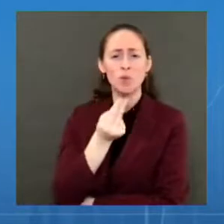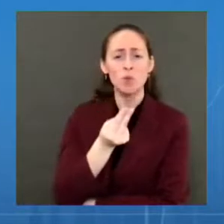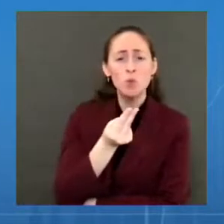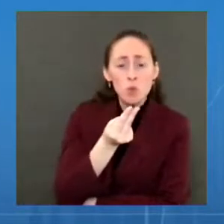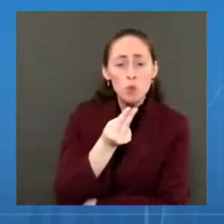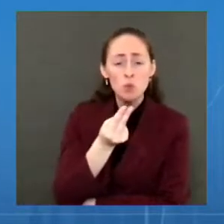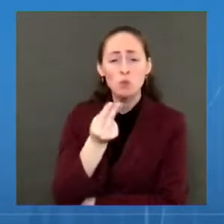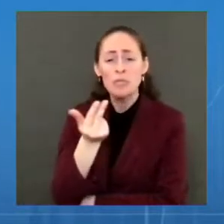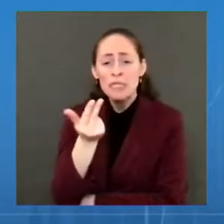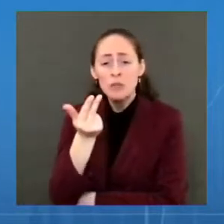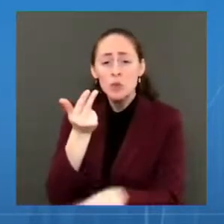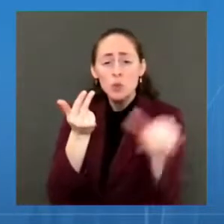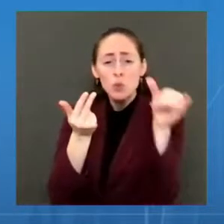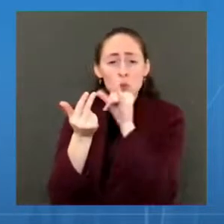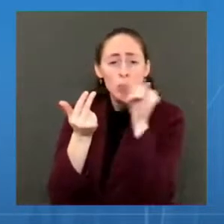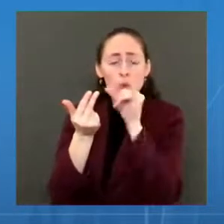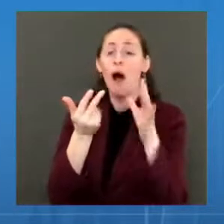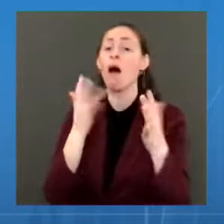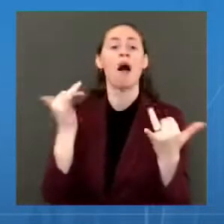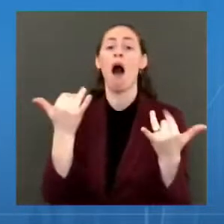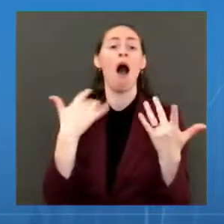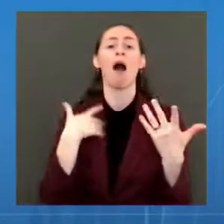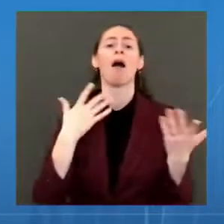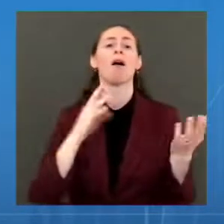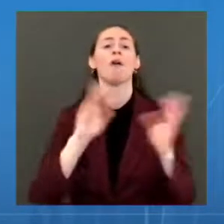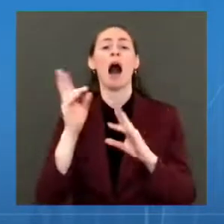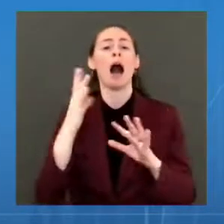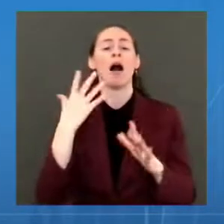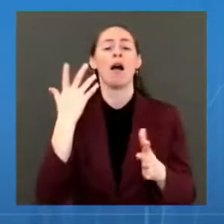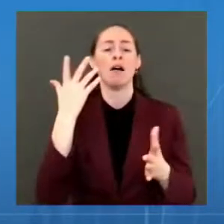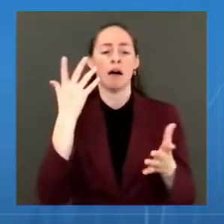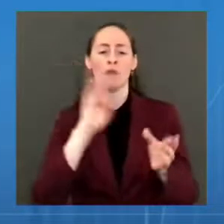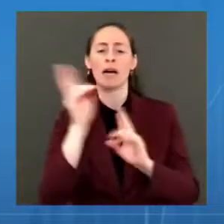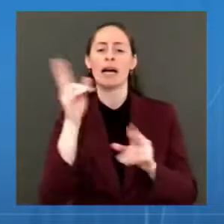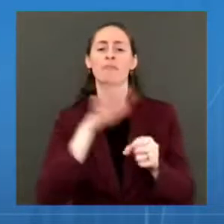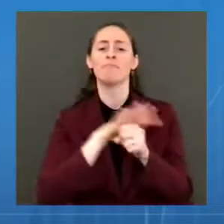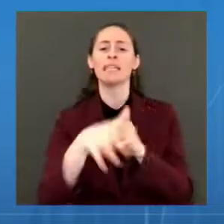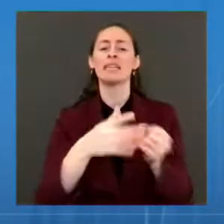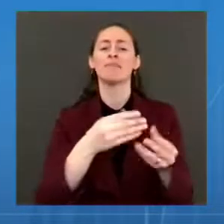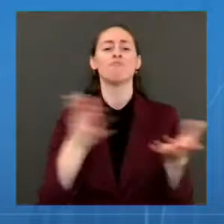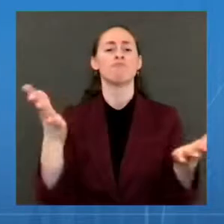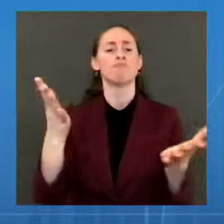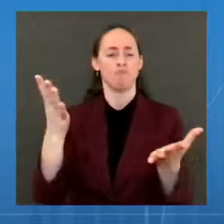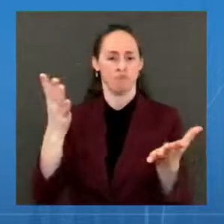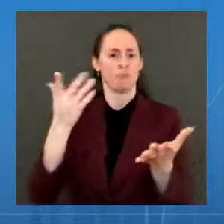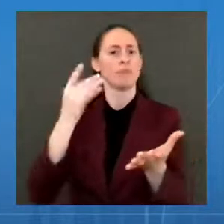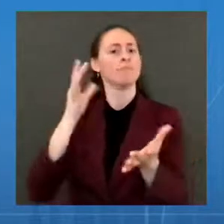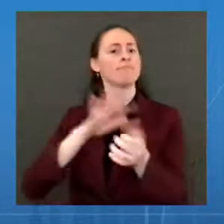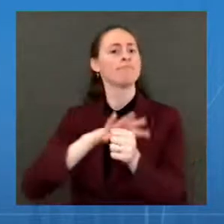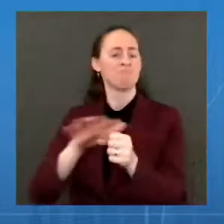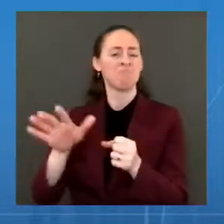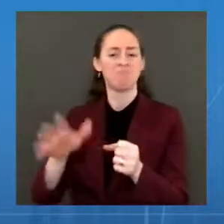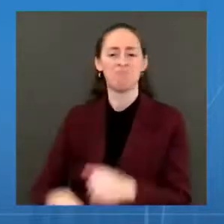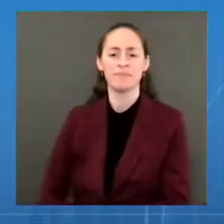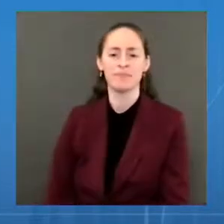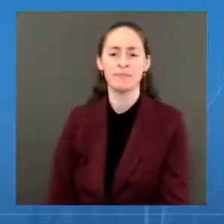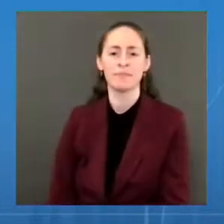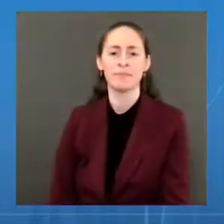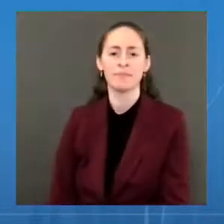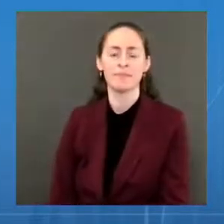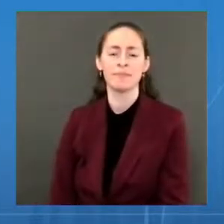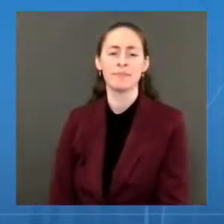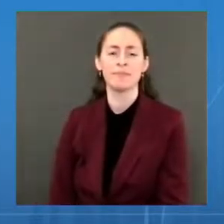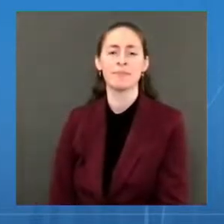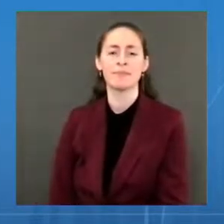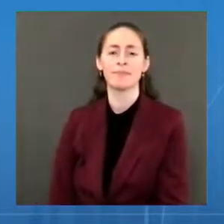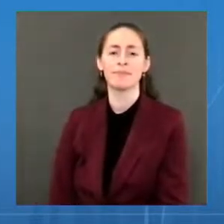have about 500 million tests per month by the end of this year. About half of those will be the increasingly popular and